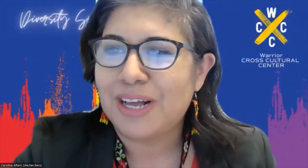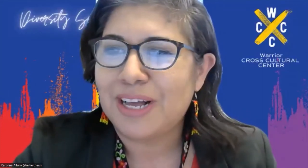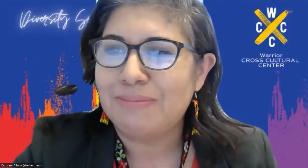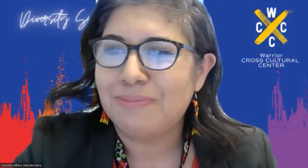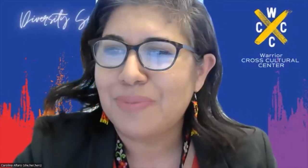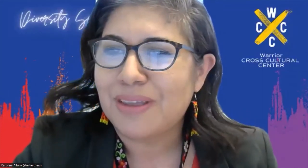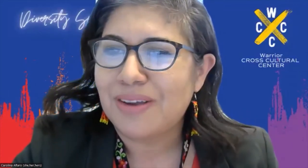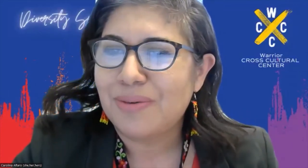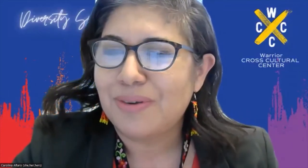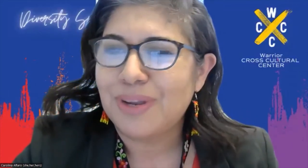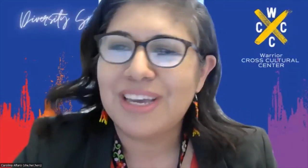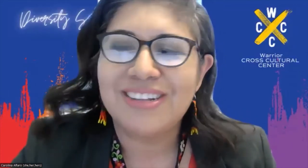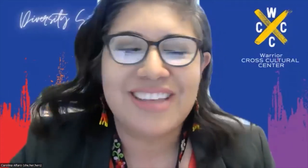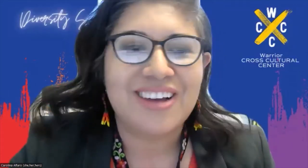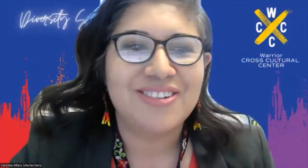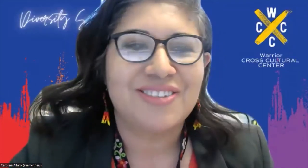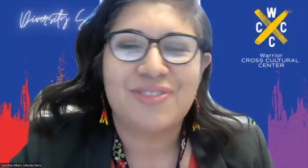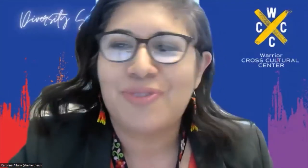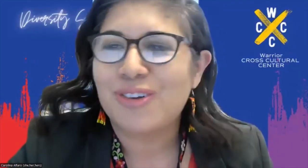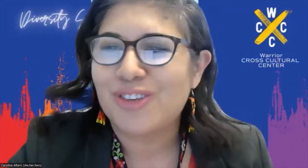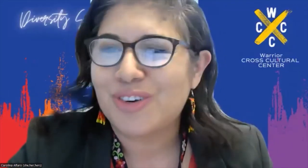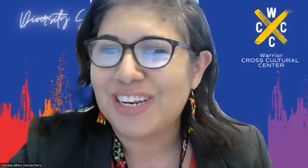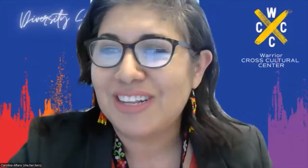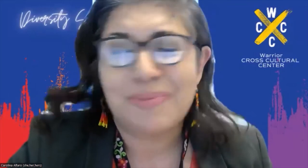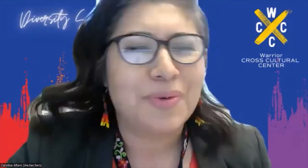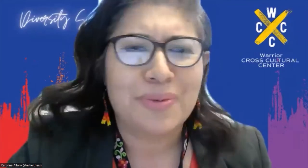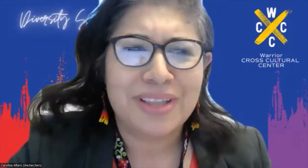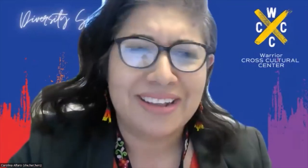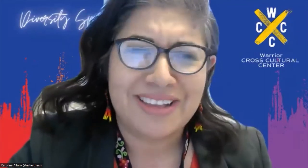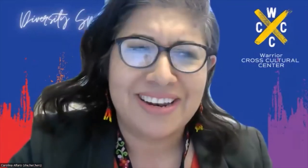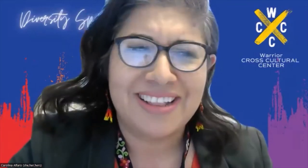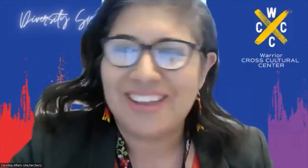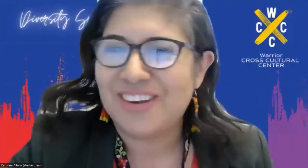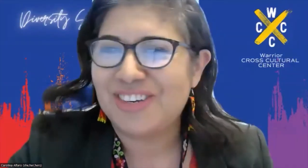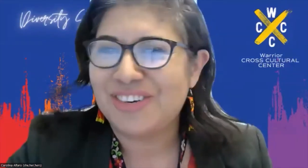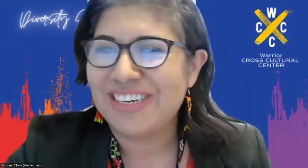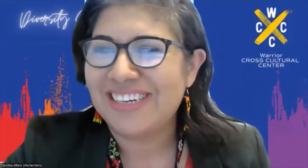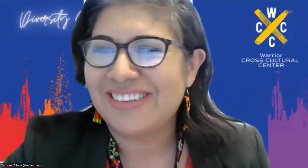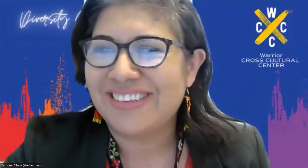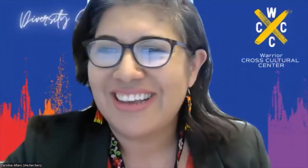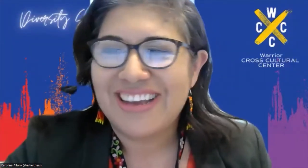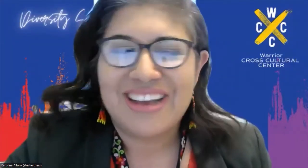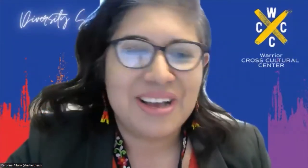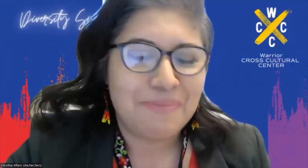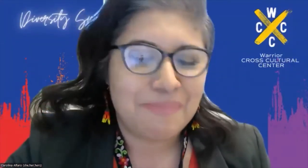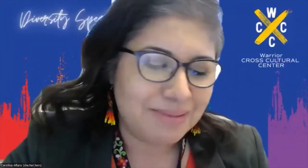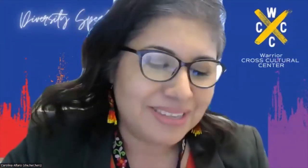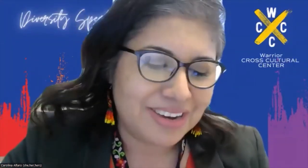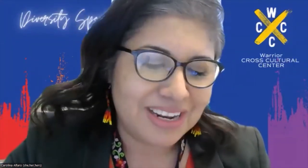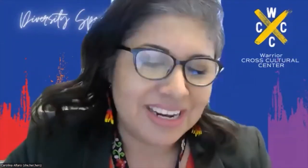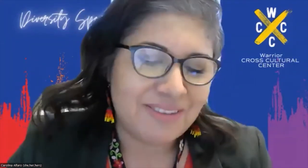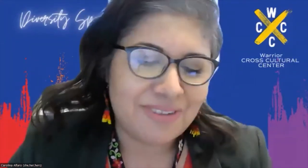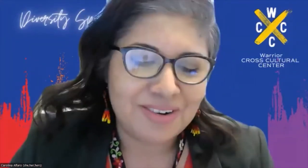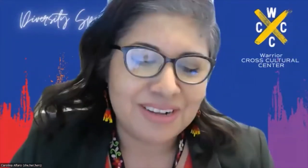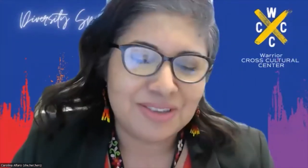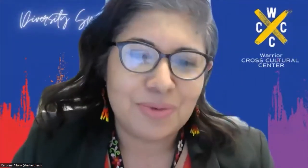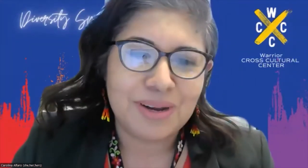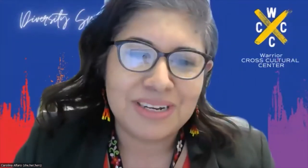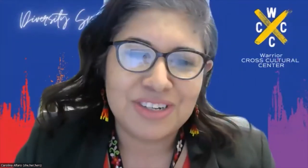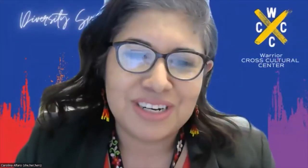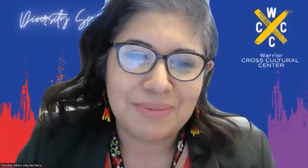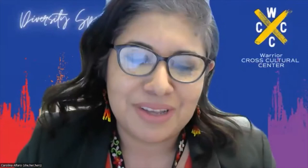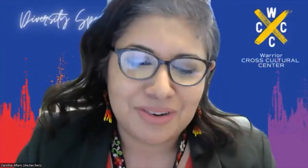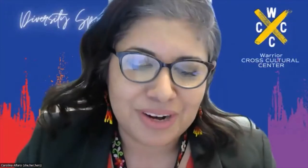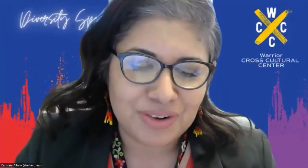little ringing sounds of folks joining us, but we're really excited that you could join us. My name is Carolina Alfaro. As